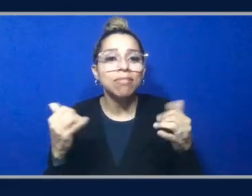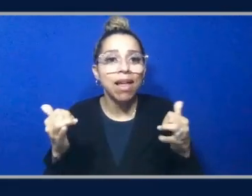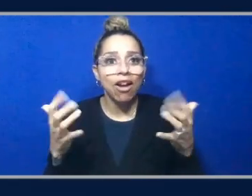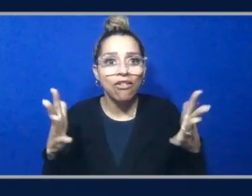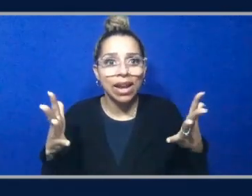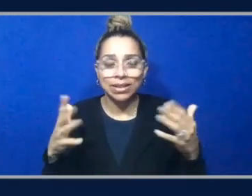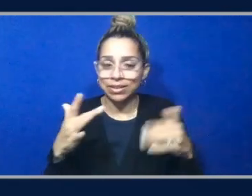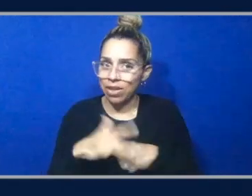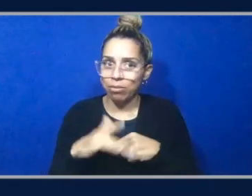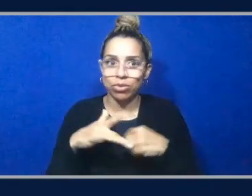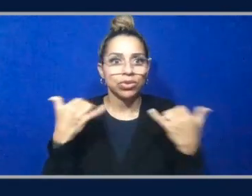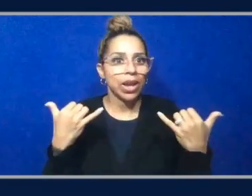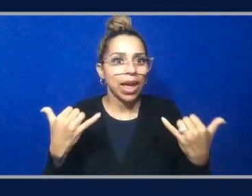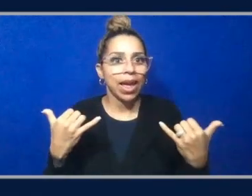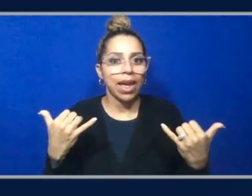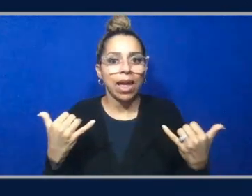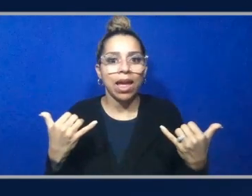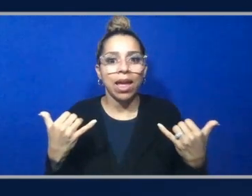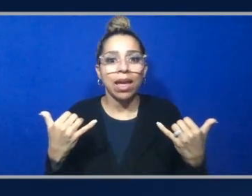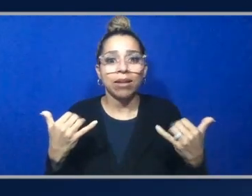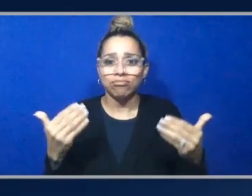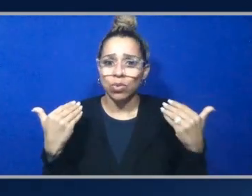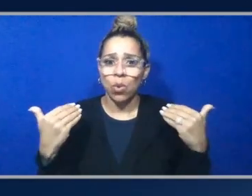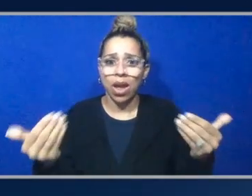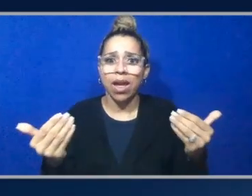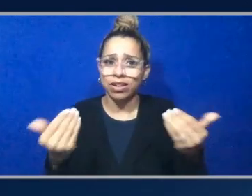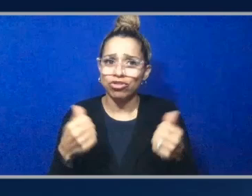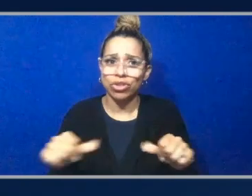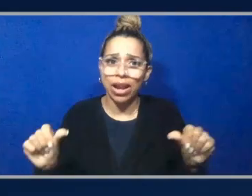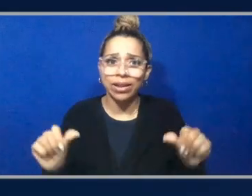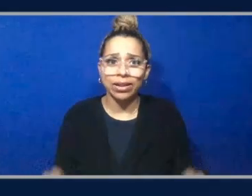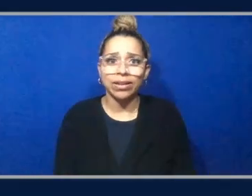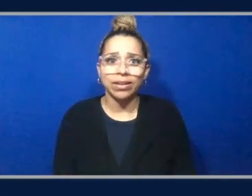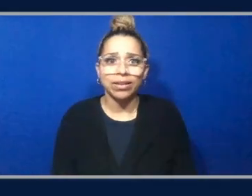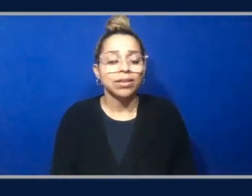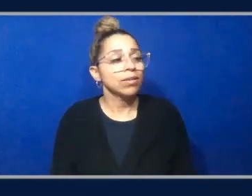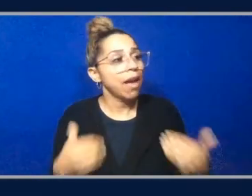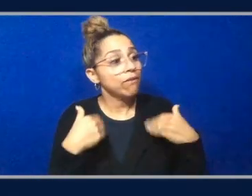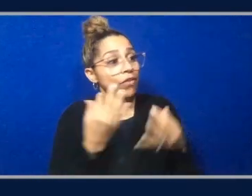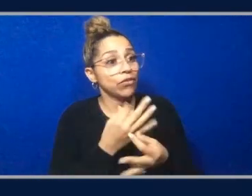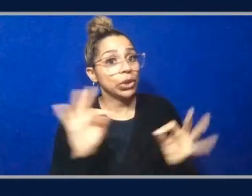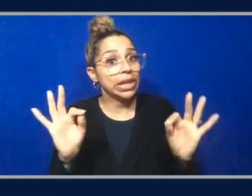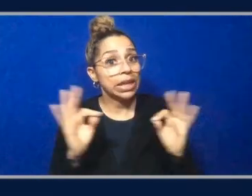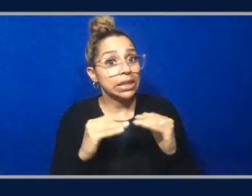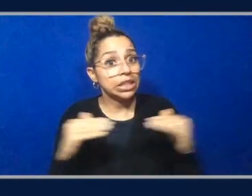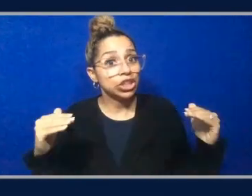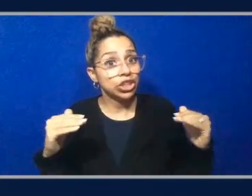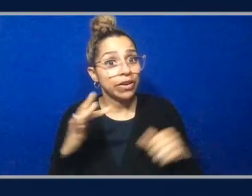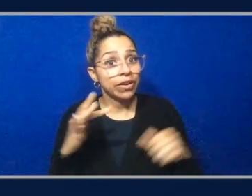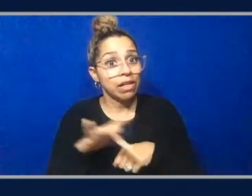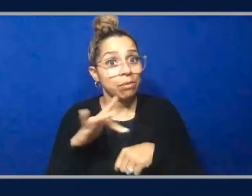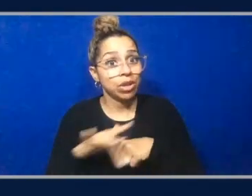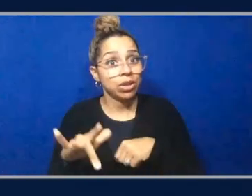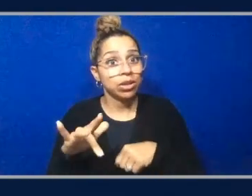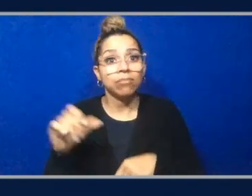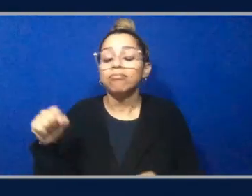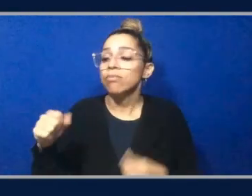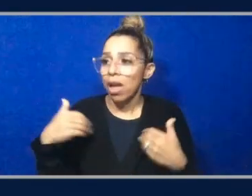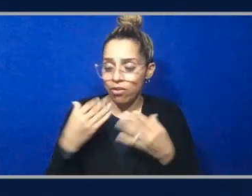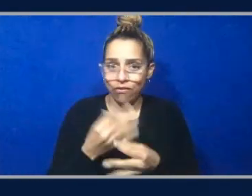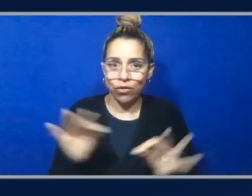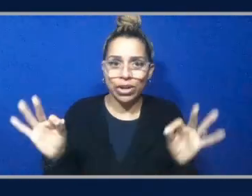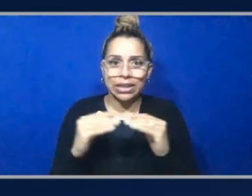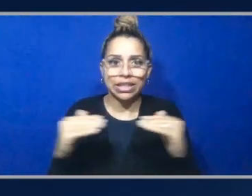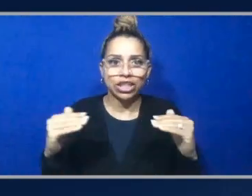today. 12 regions, so go and try it. Fantastic. Is there a free tier available? We have a free tier available for MemoryDB, but not